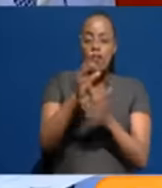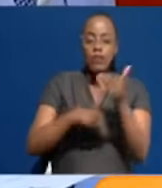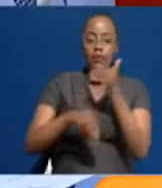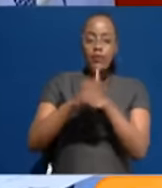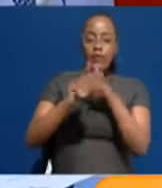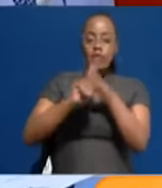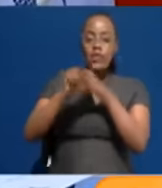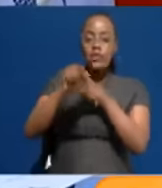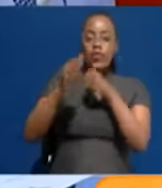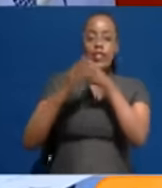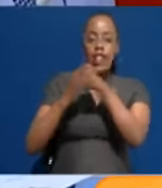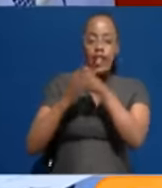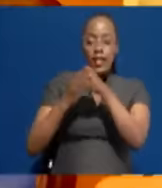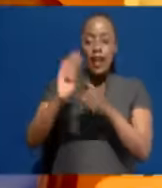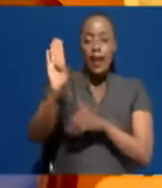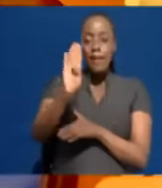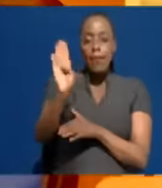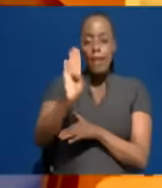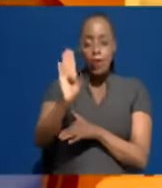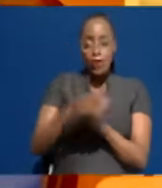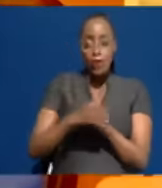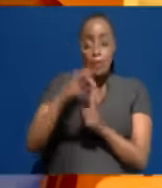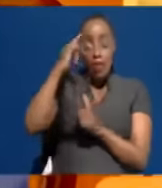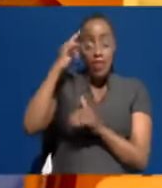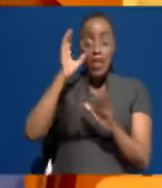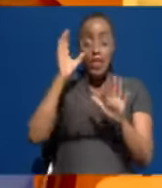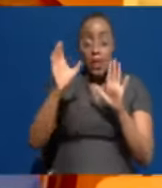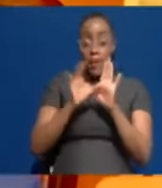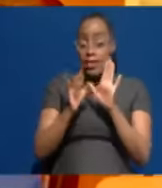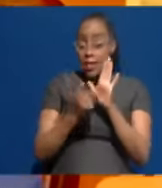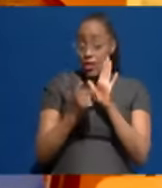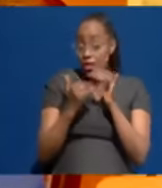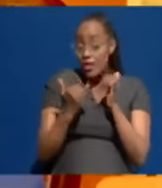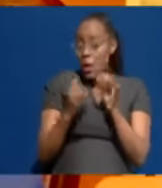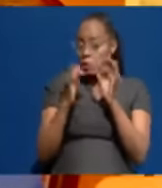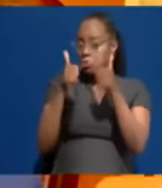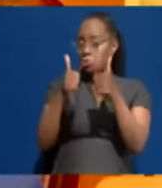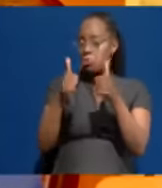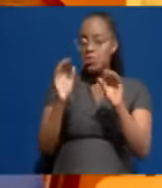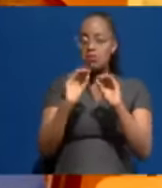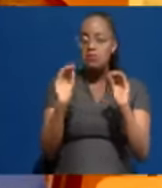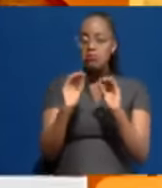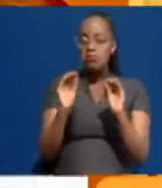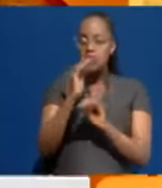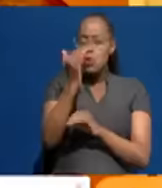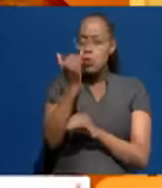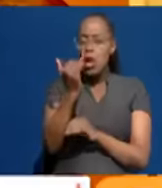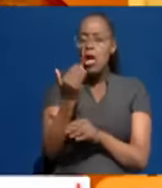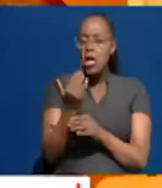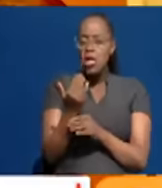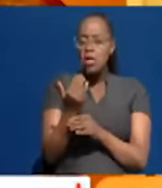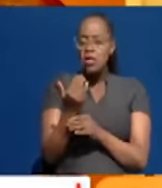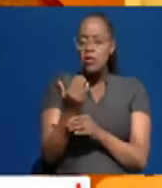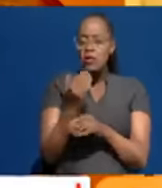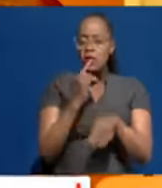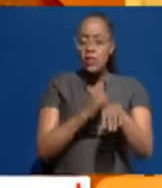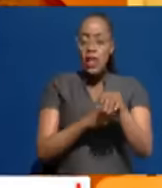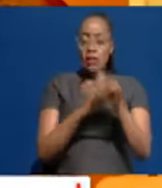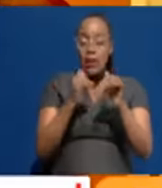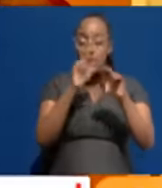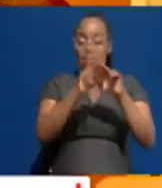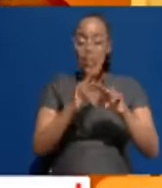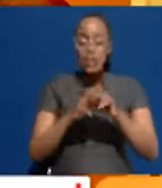6.9 billion. I think the picture doesn't look very good. So even as we sit here